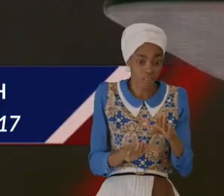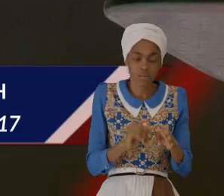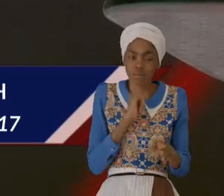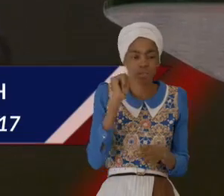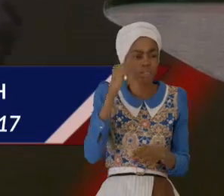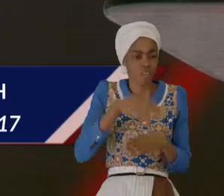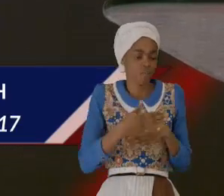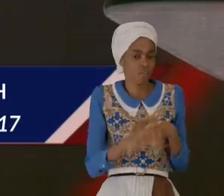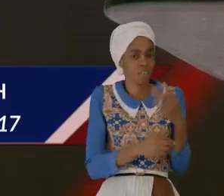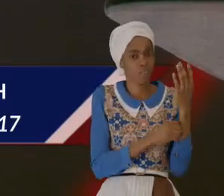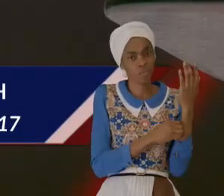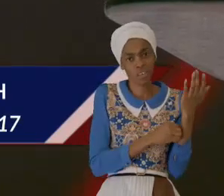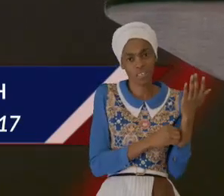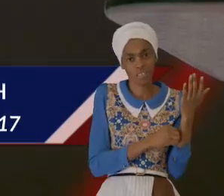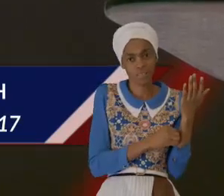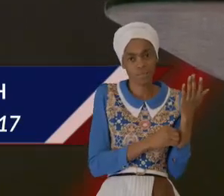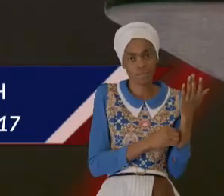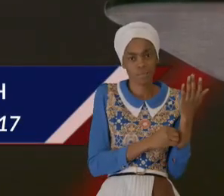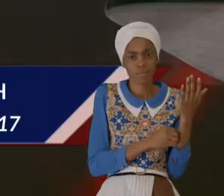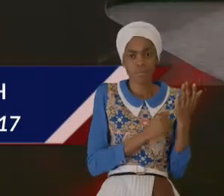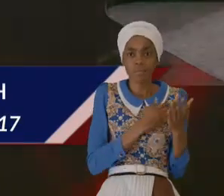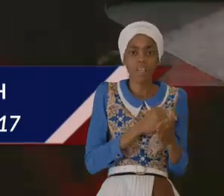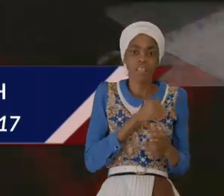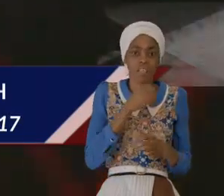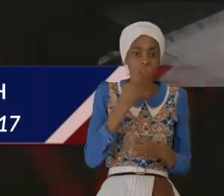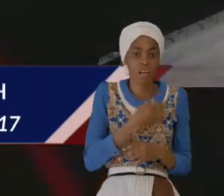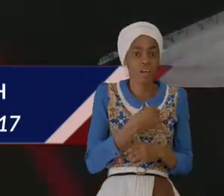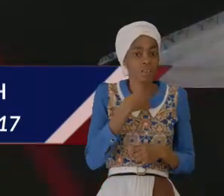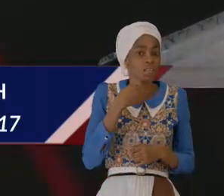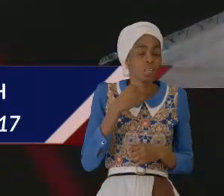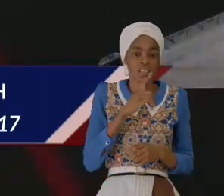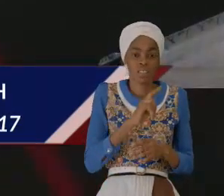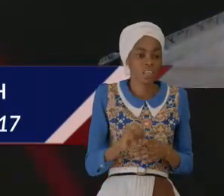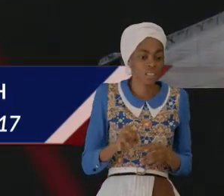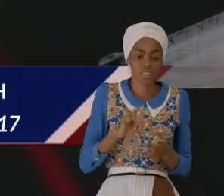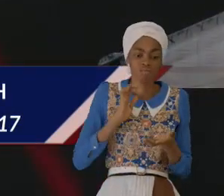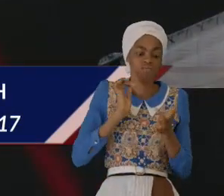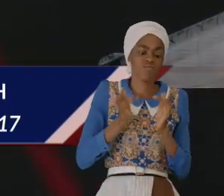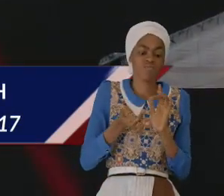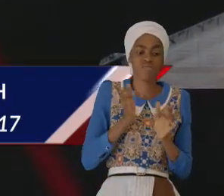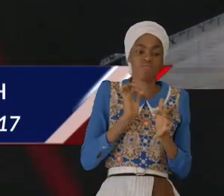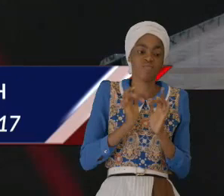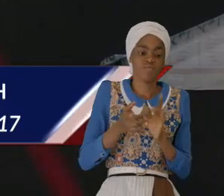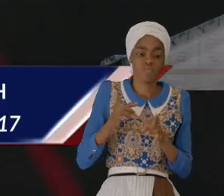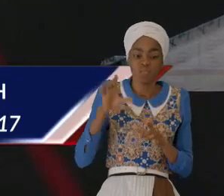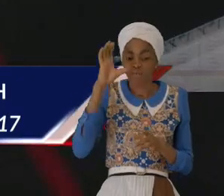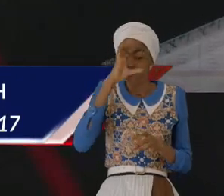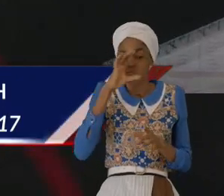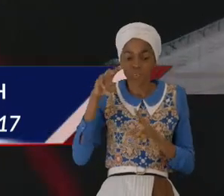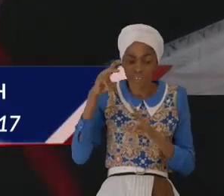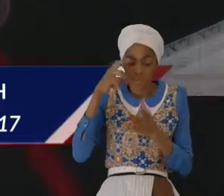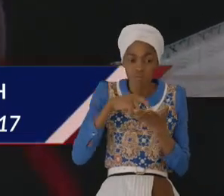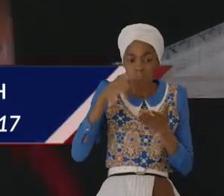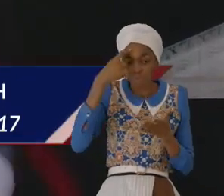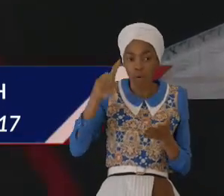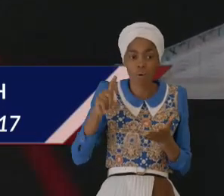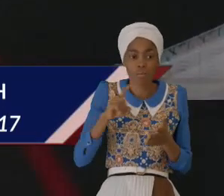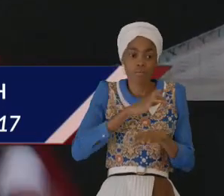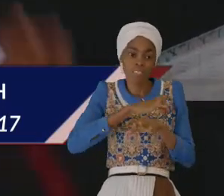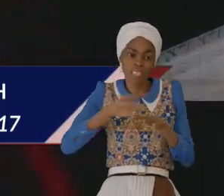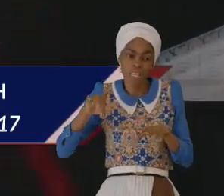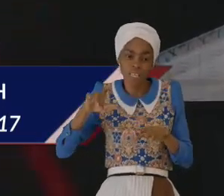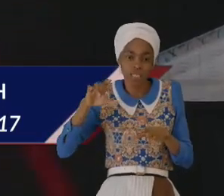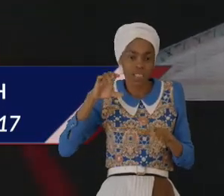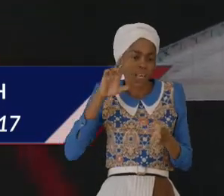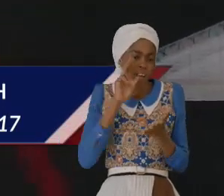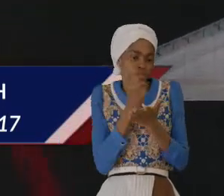flesh. And all the surfing on the net, looking for pornographic things, gone.